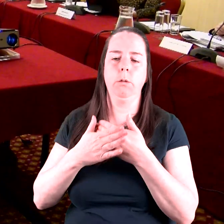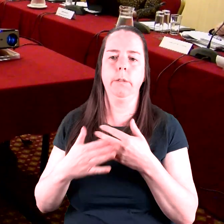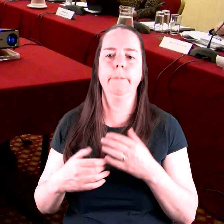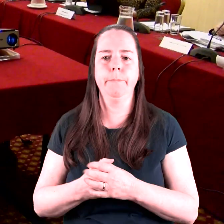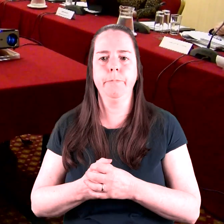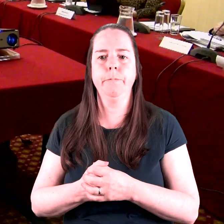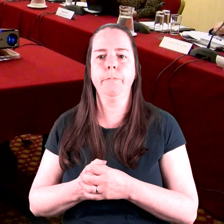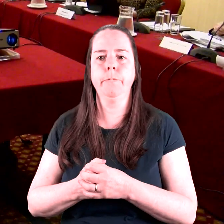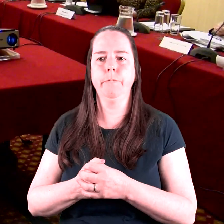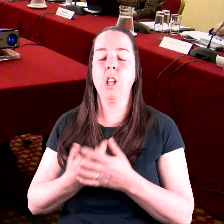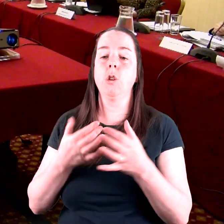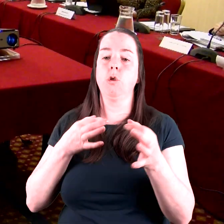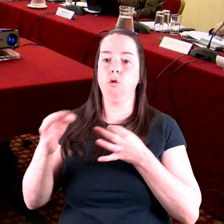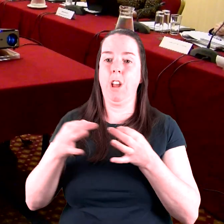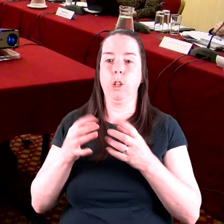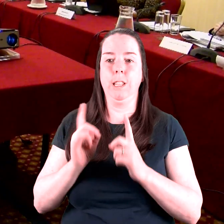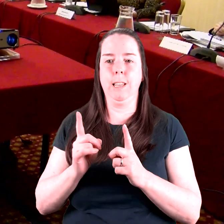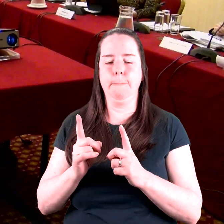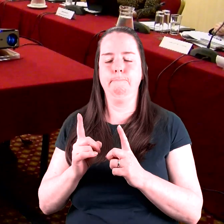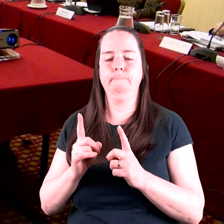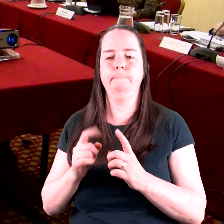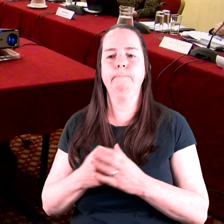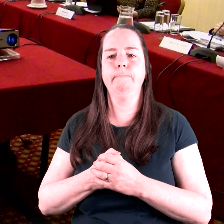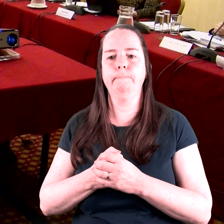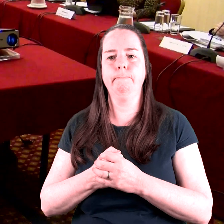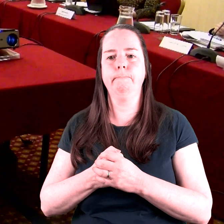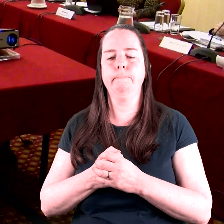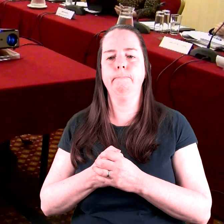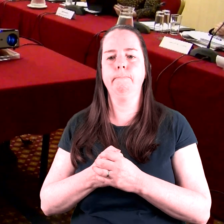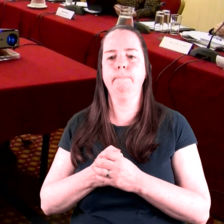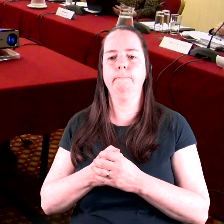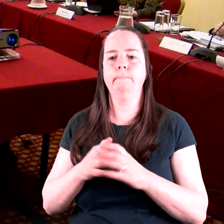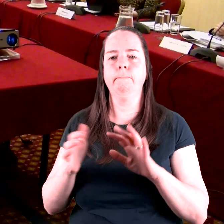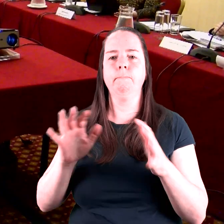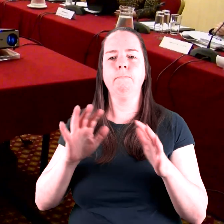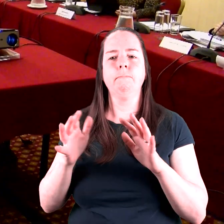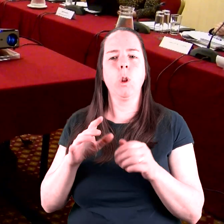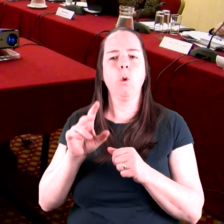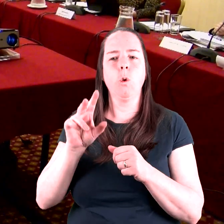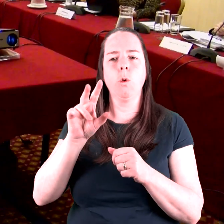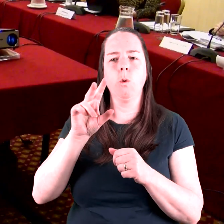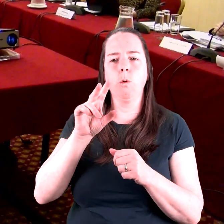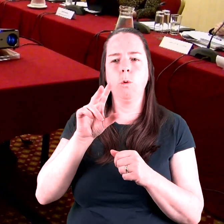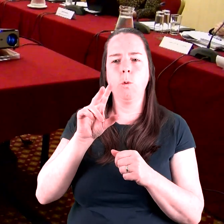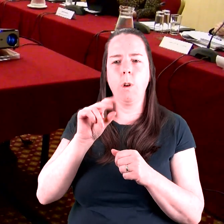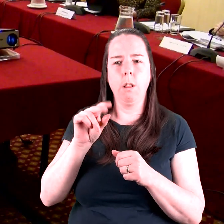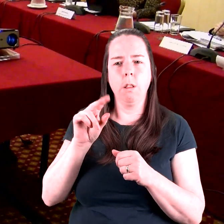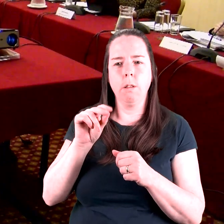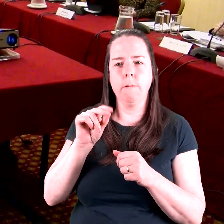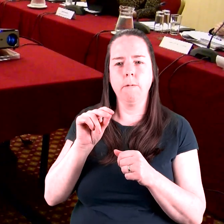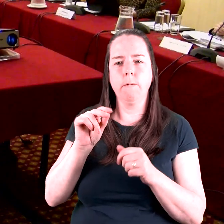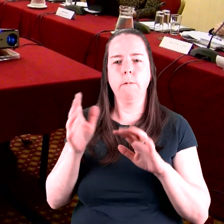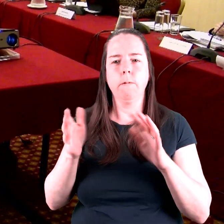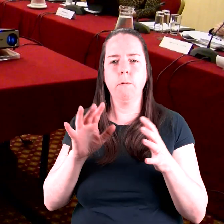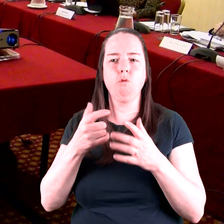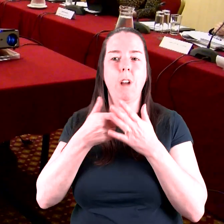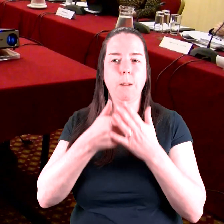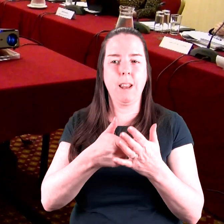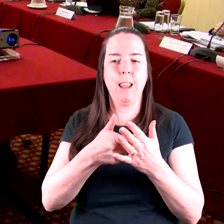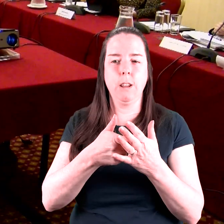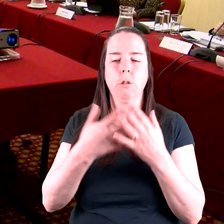organisations work together more. So the strategy then, you know, it arrived at, there's around